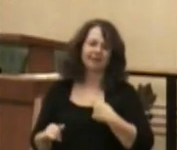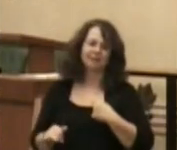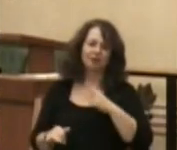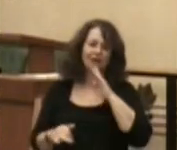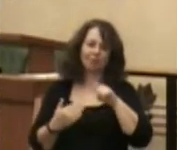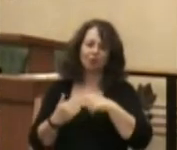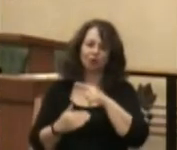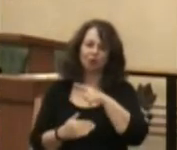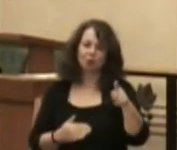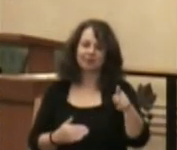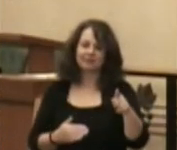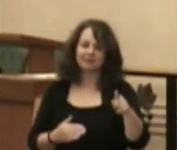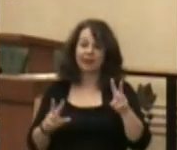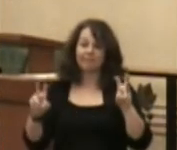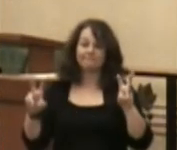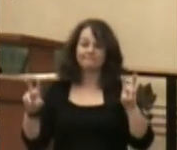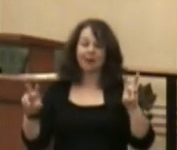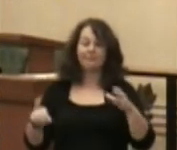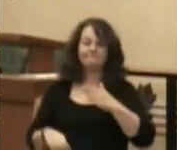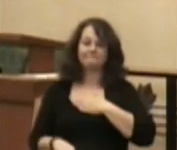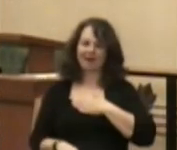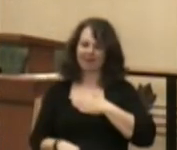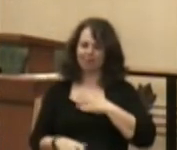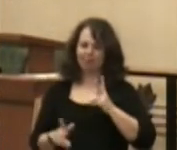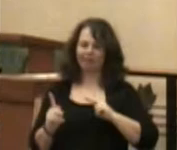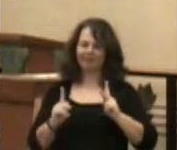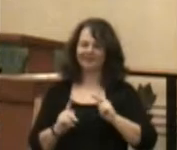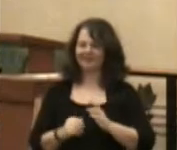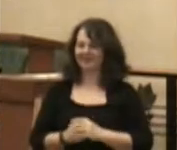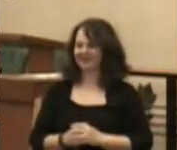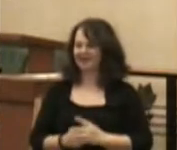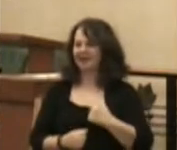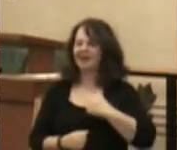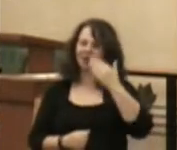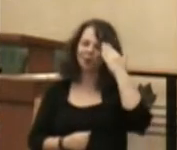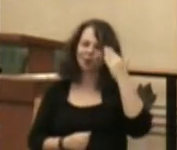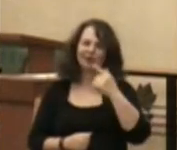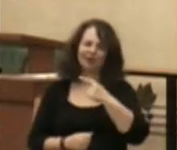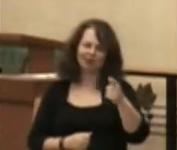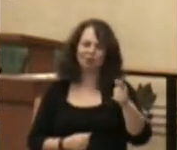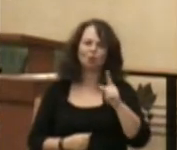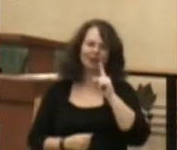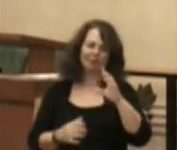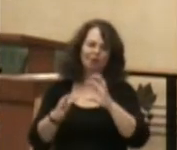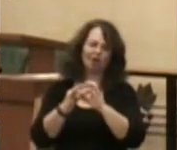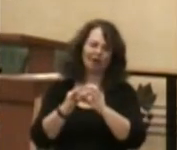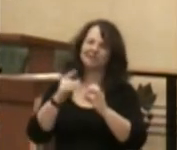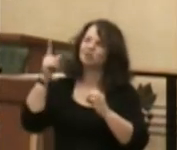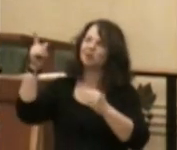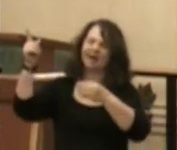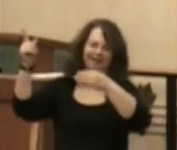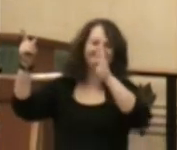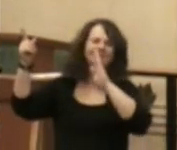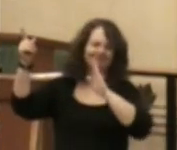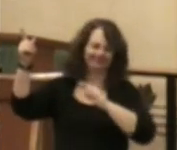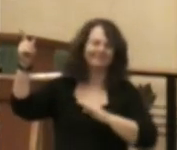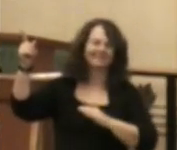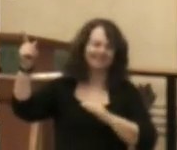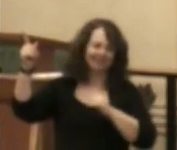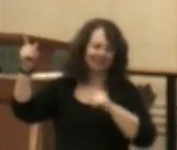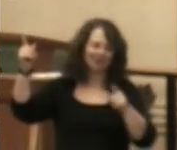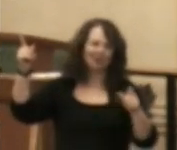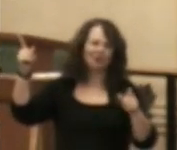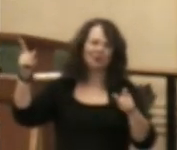you as my people, I know that you are God's people. You are